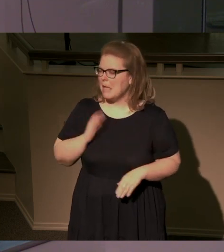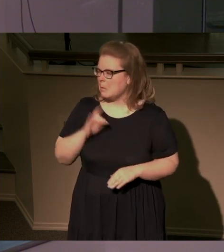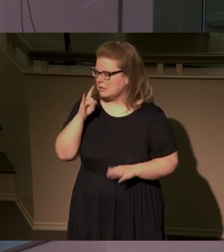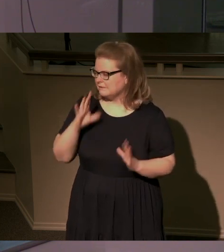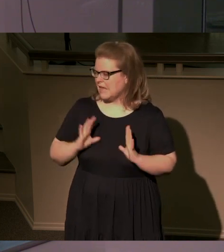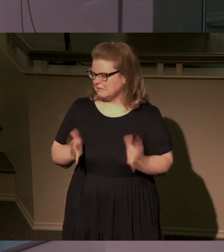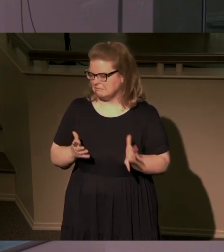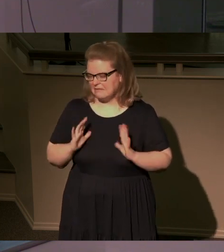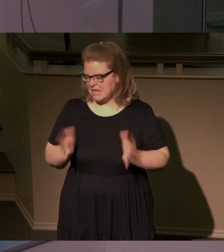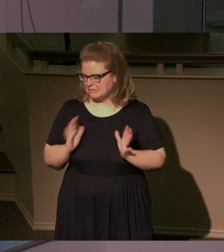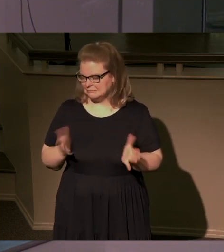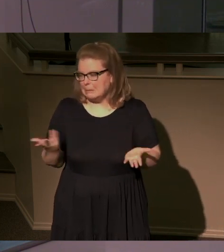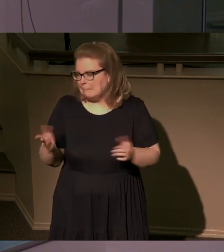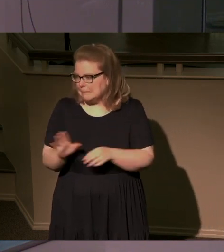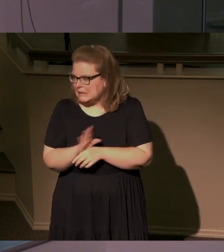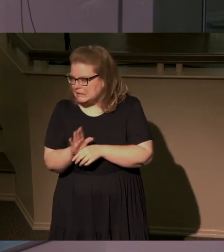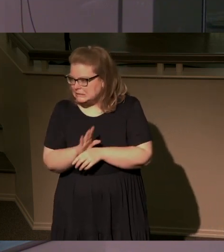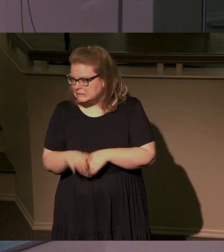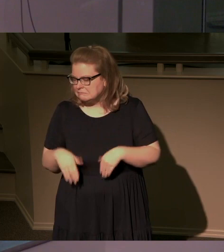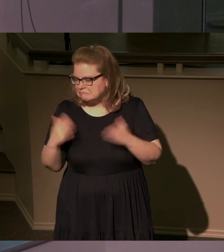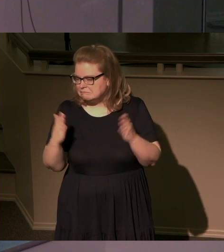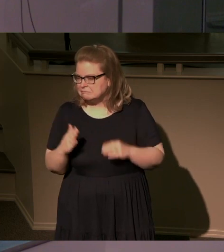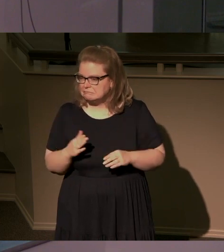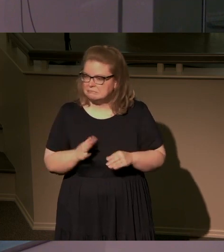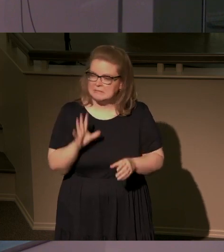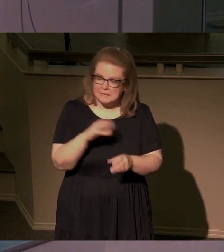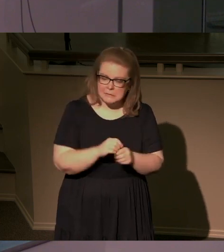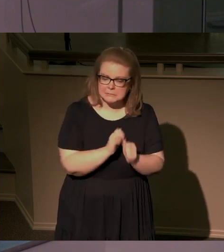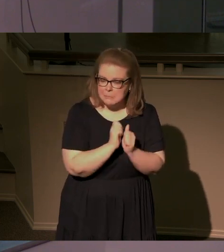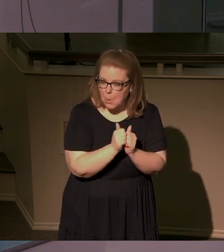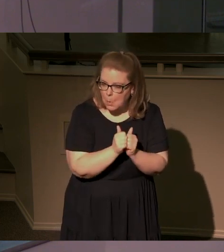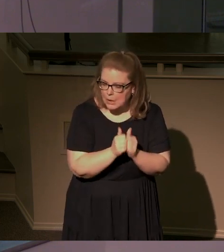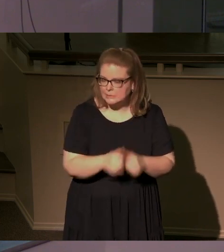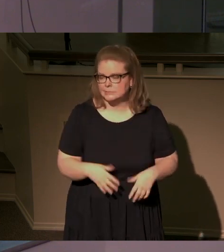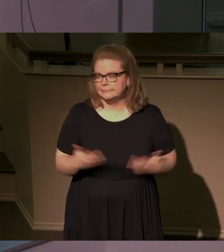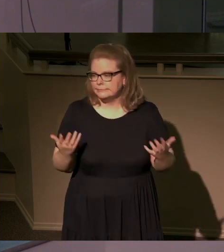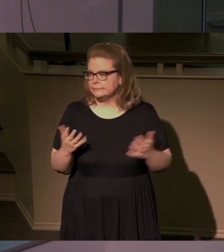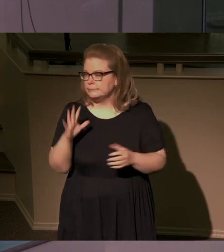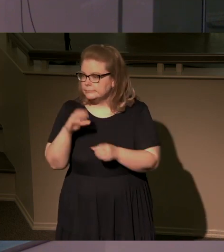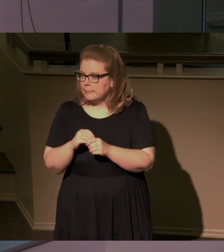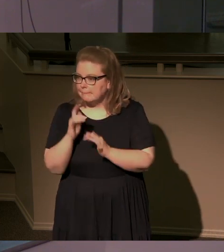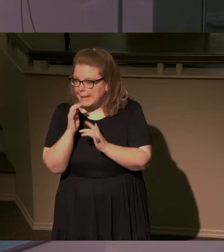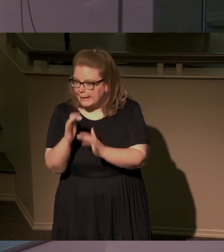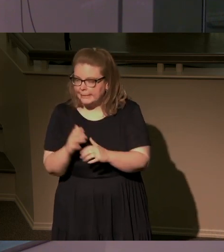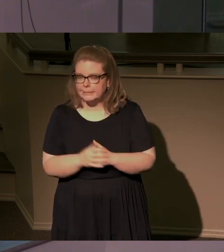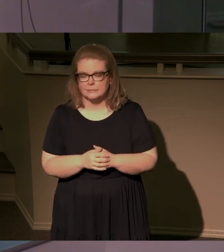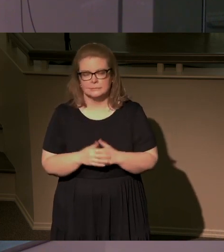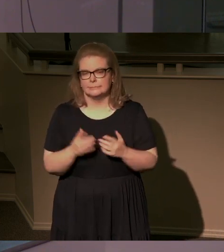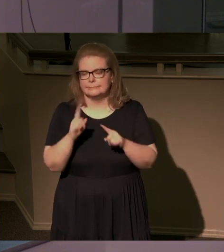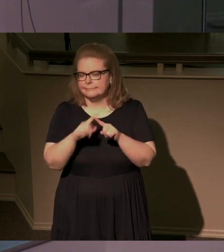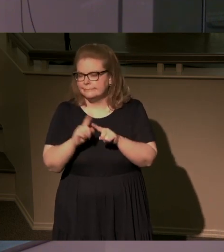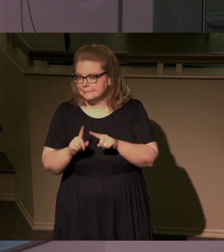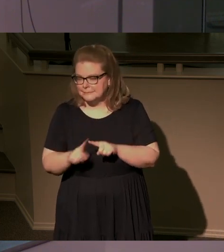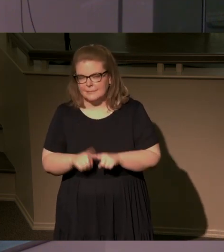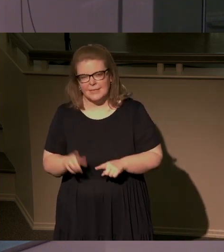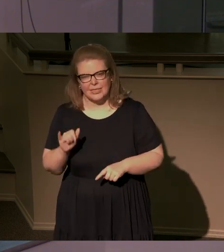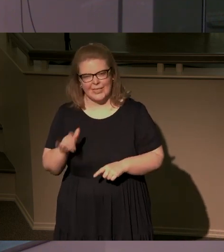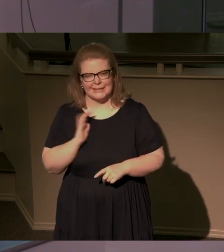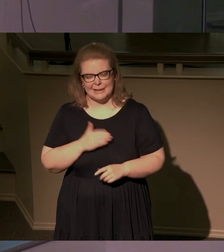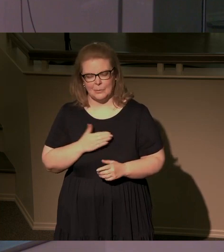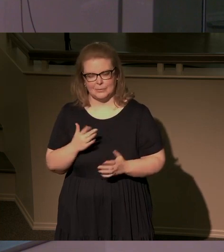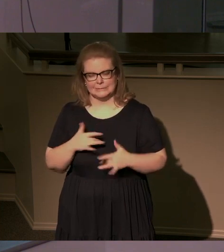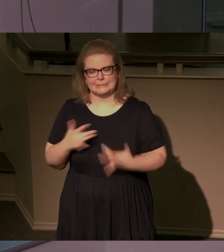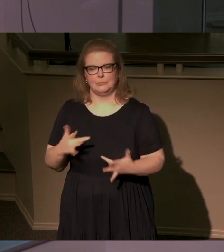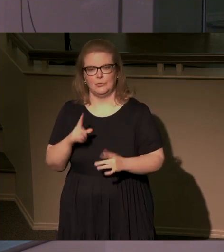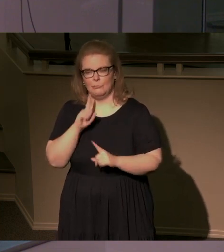know, they're fine. They're busy. They're in sports, and they're in band, and they're all of these things, right? All the stuff that